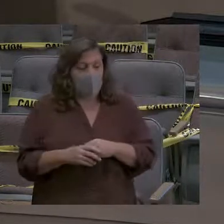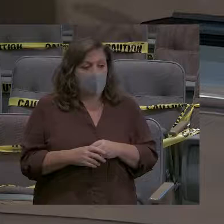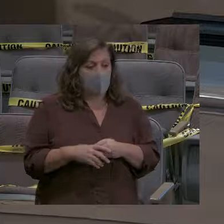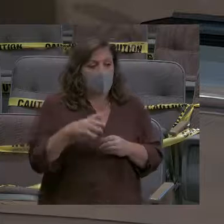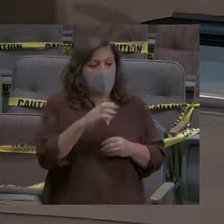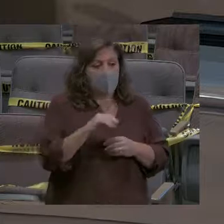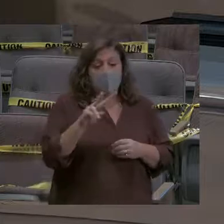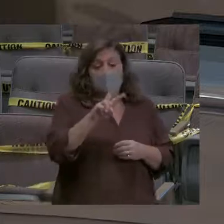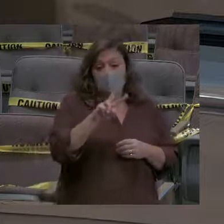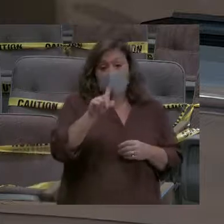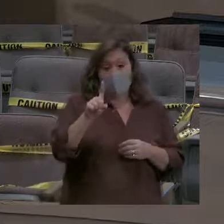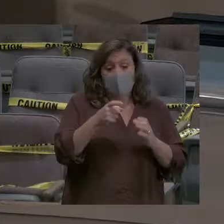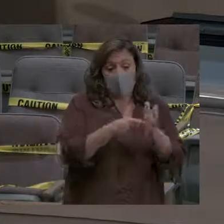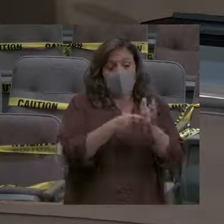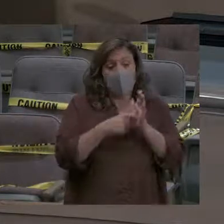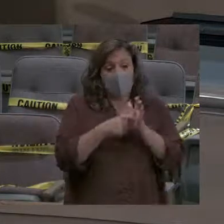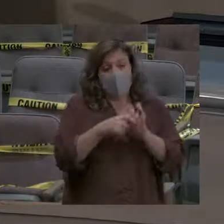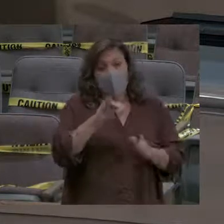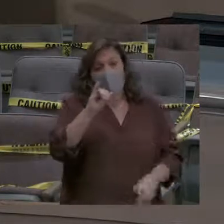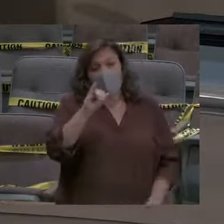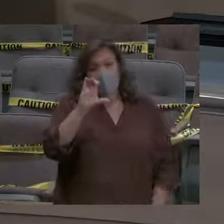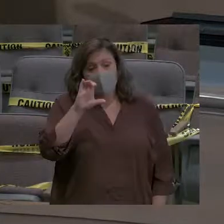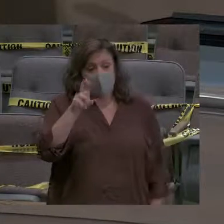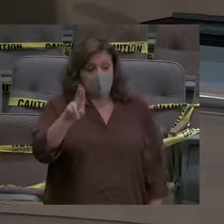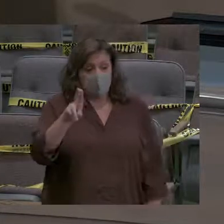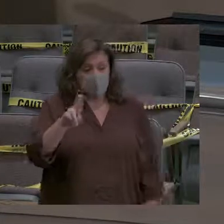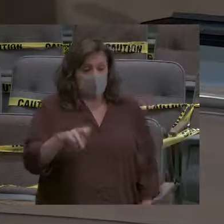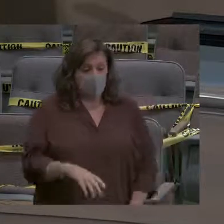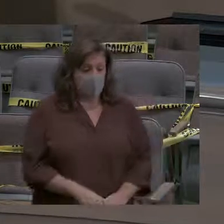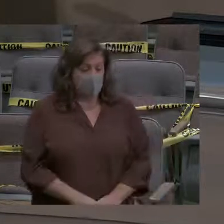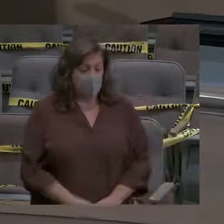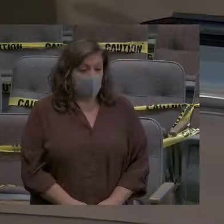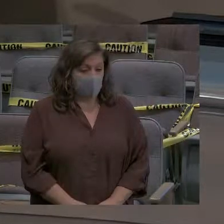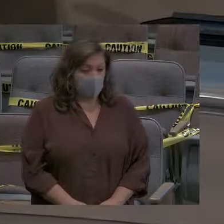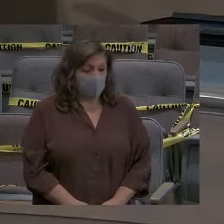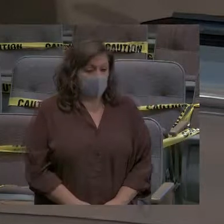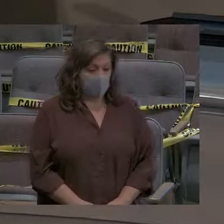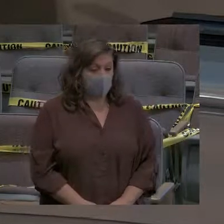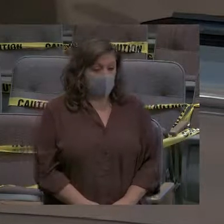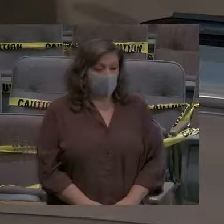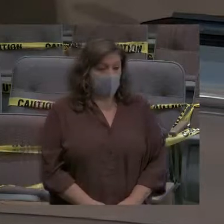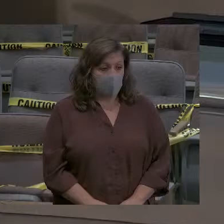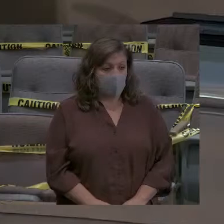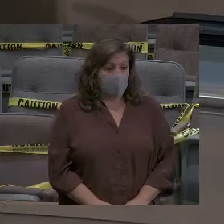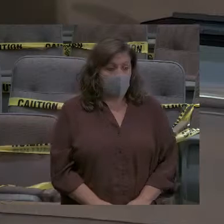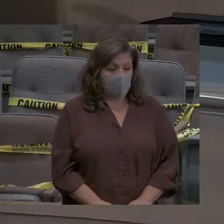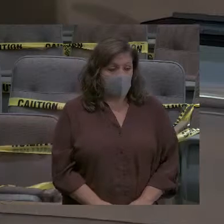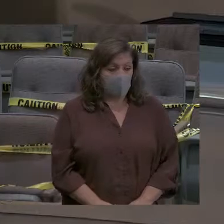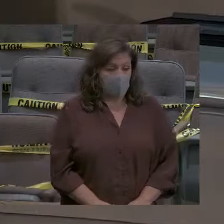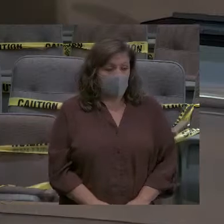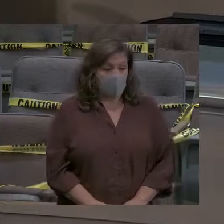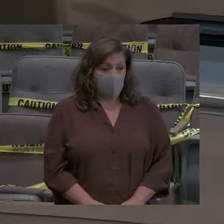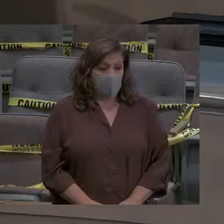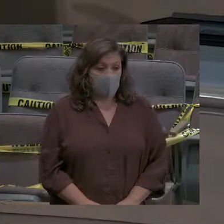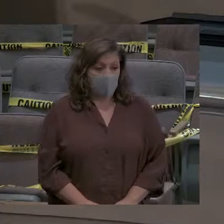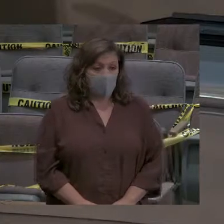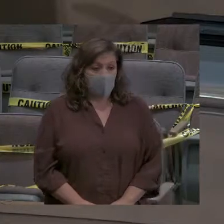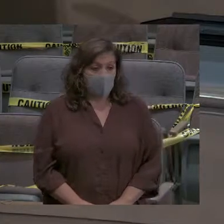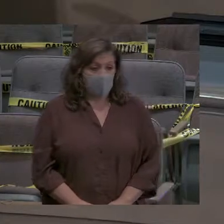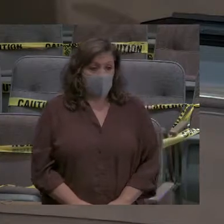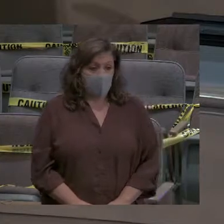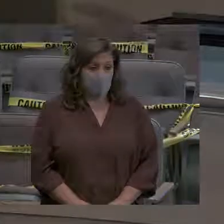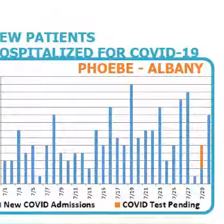are requiring ICU care and are in one of our